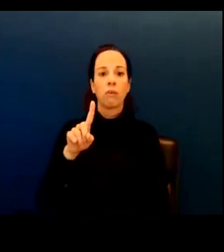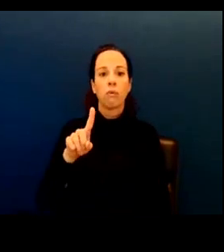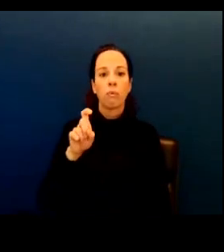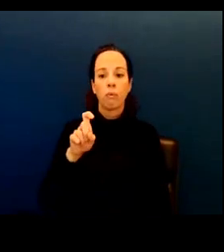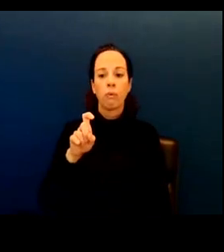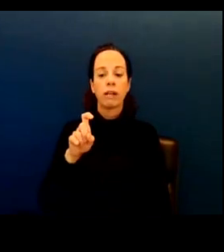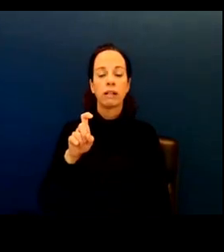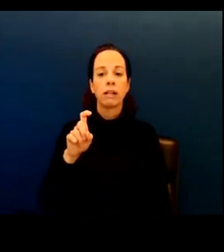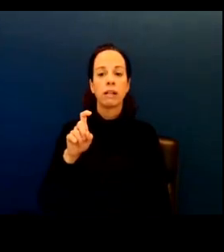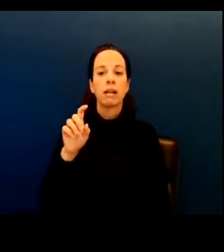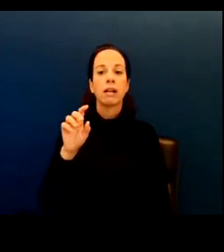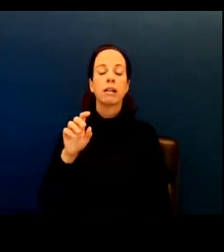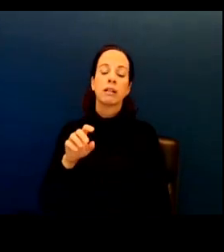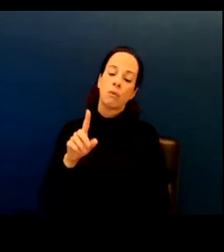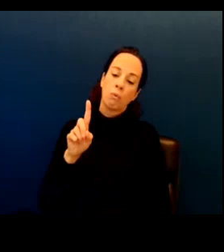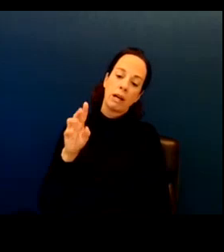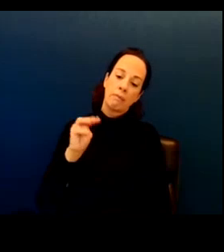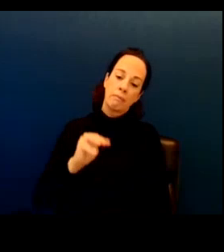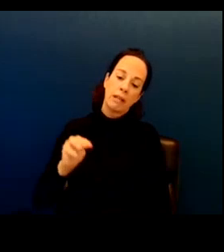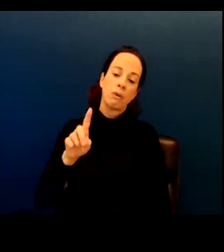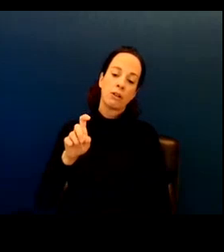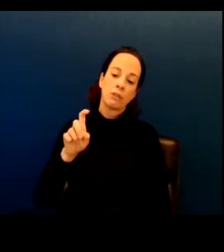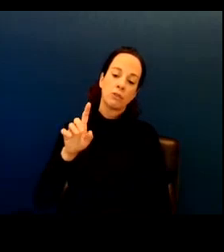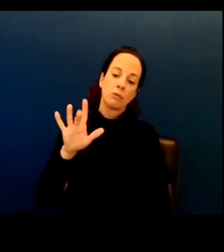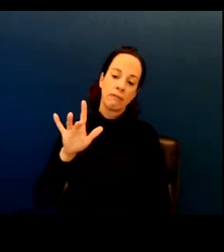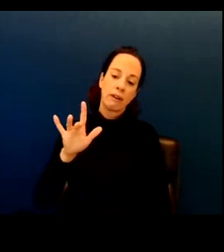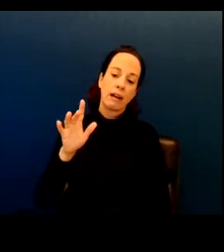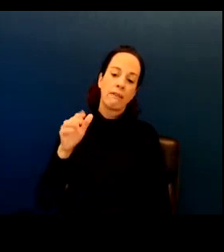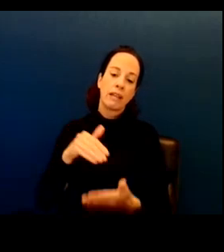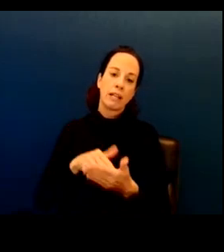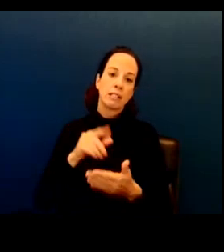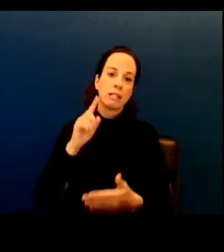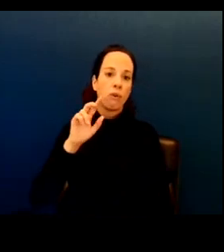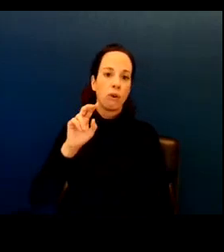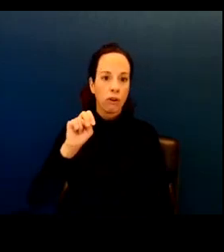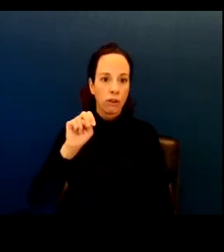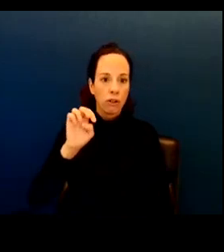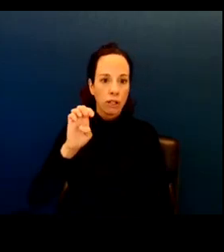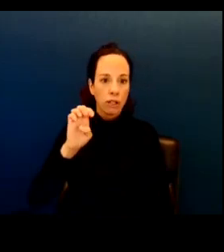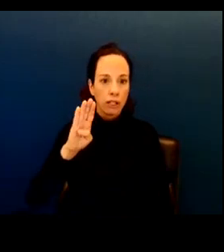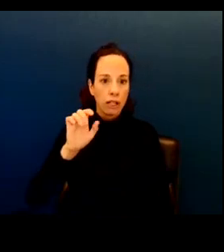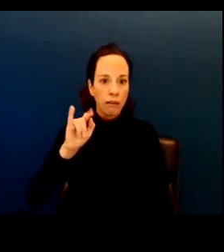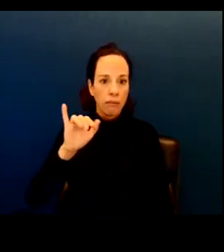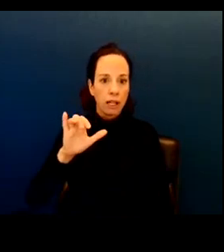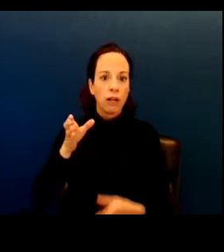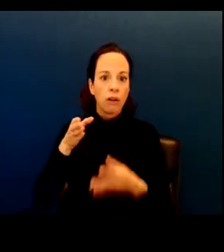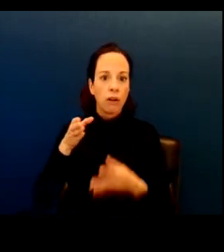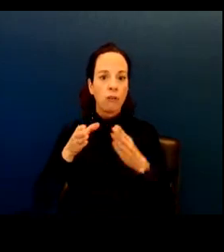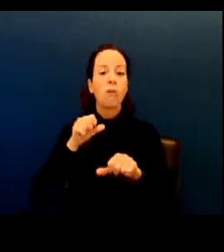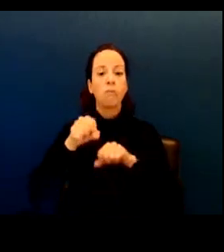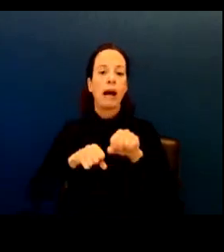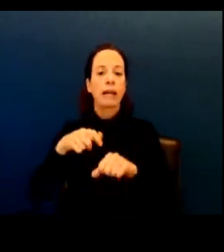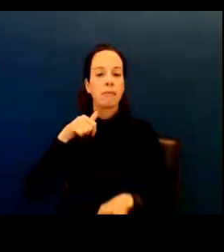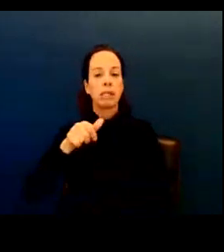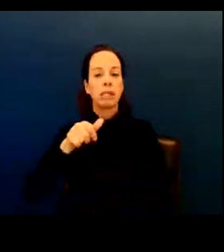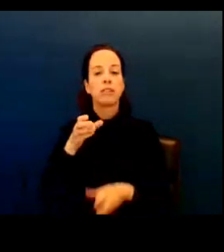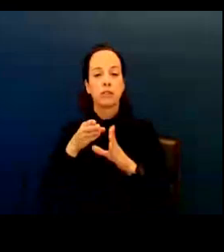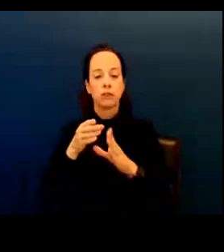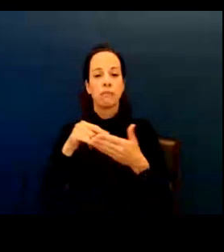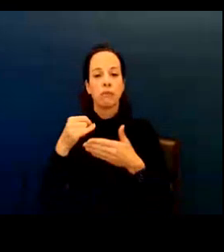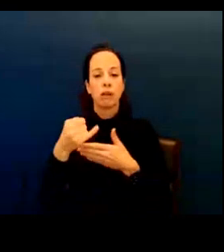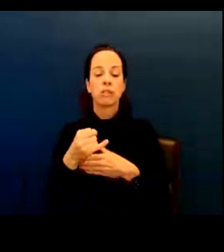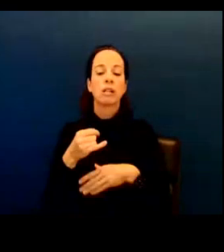$1,118,000 for the PS&E phase of the Niblick Road Complete and Sustainable Bike and Pedestrian Street Project. This project will